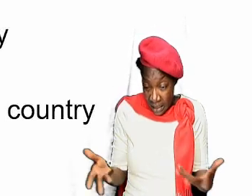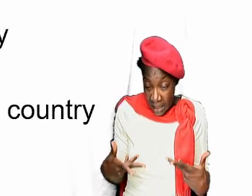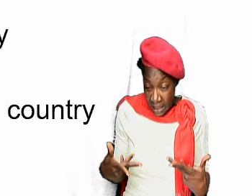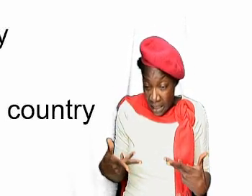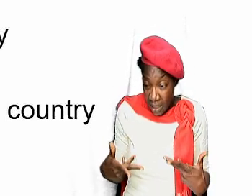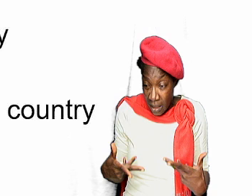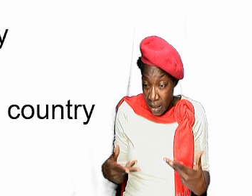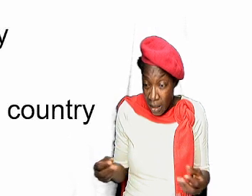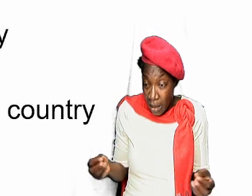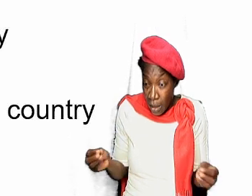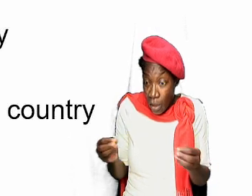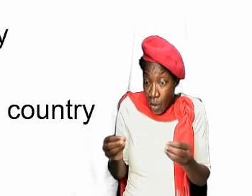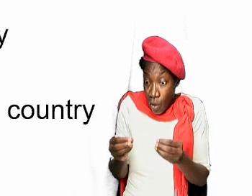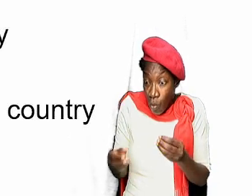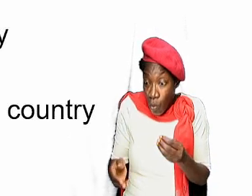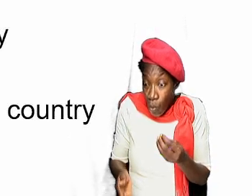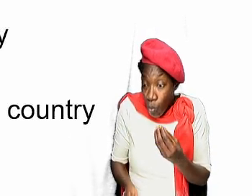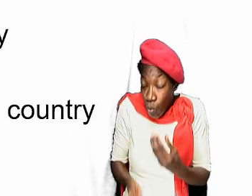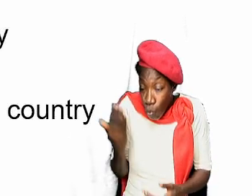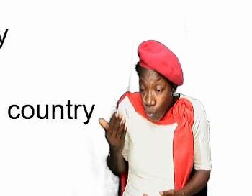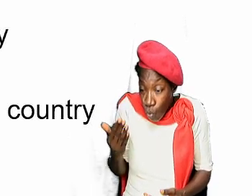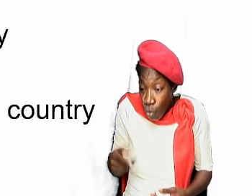Much more to go down to that city.